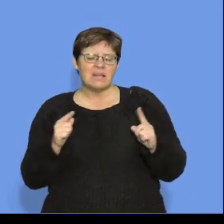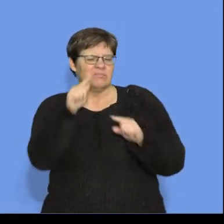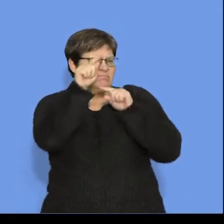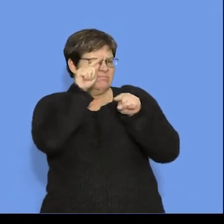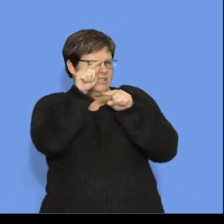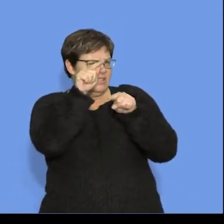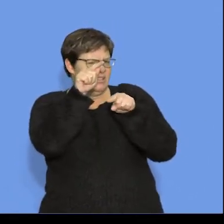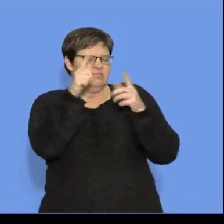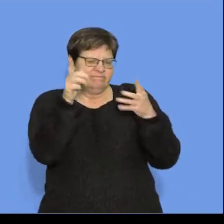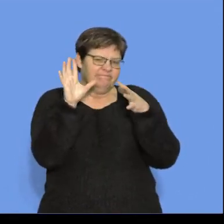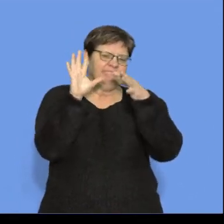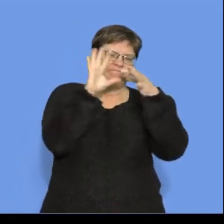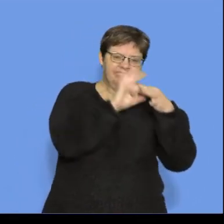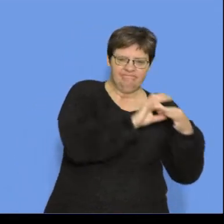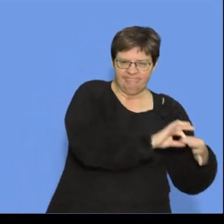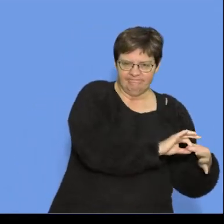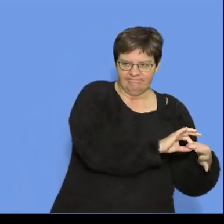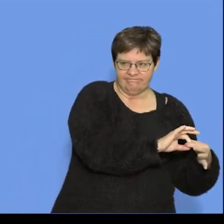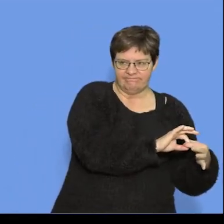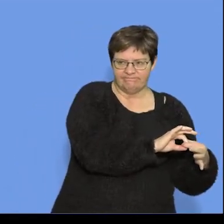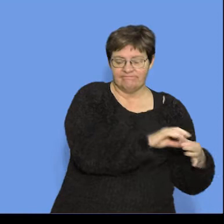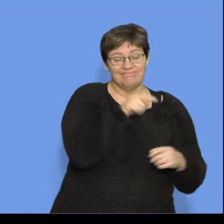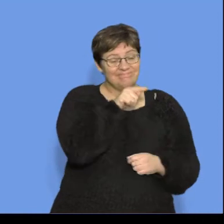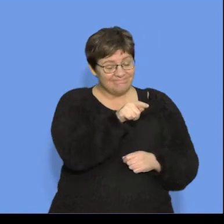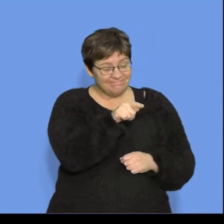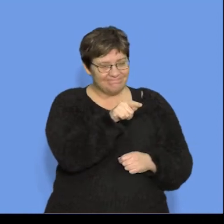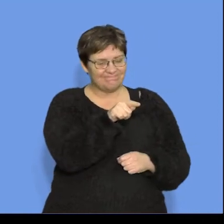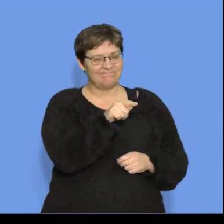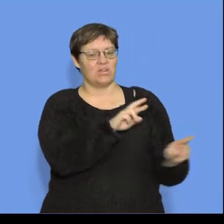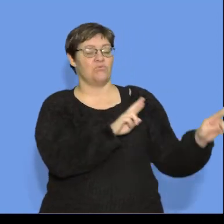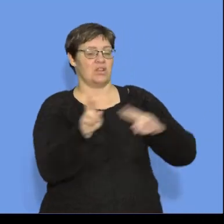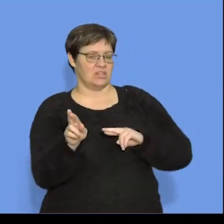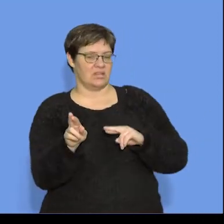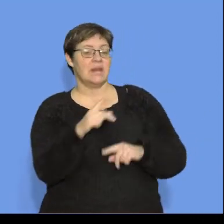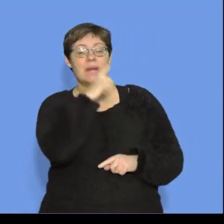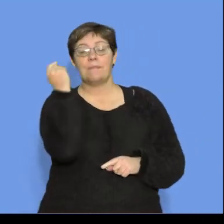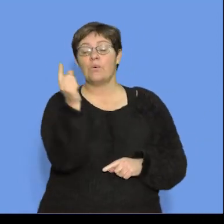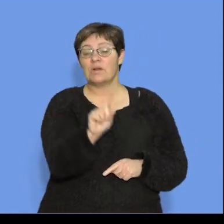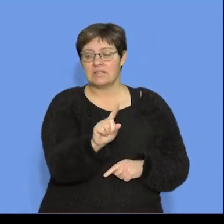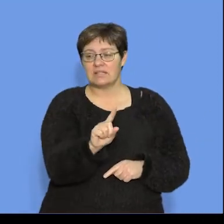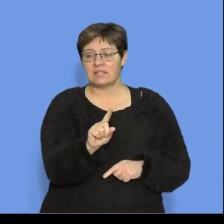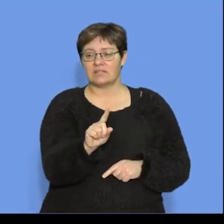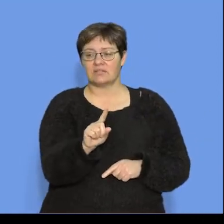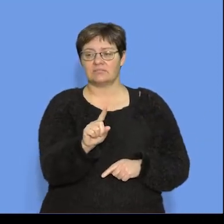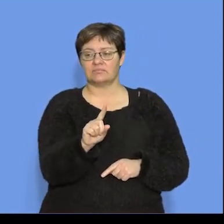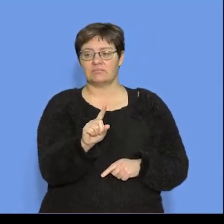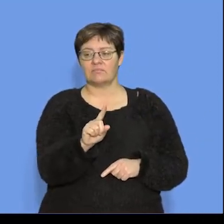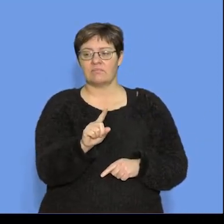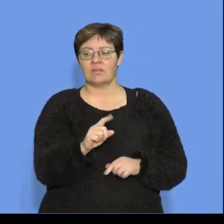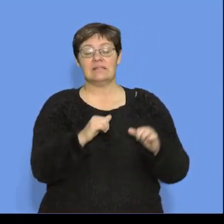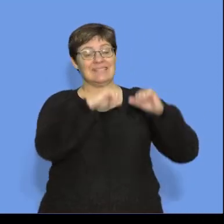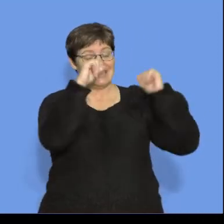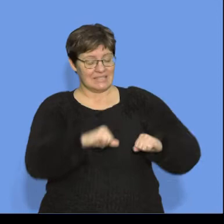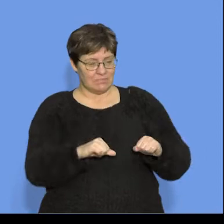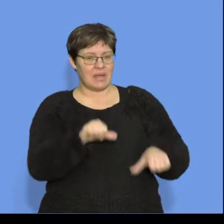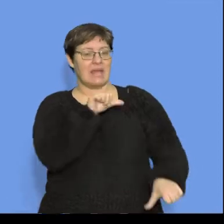ones also link to that very special type of reaction called a system in